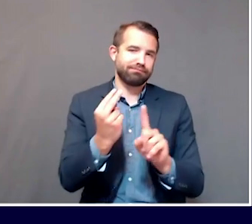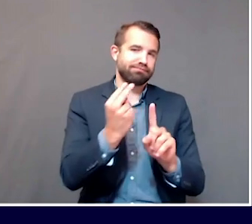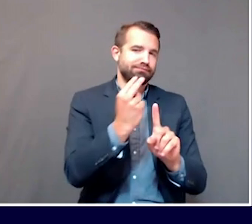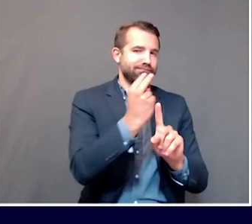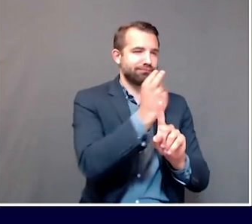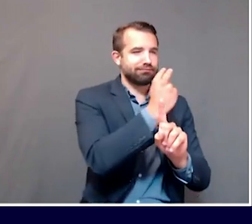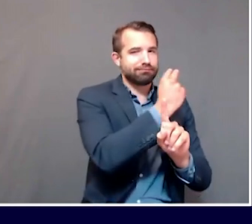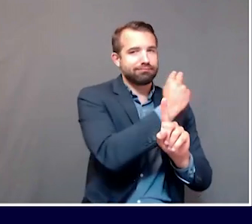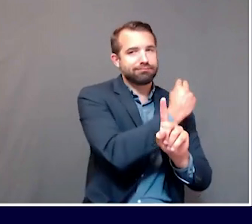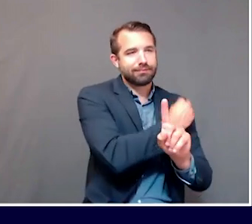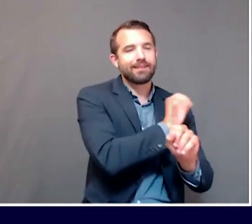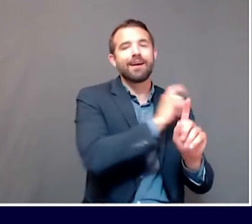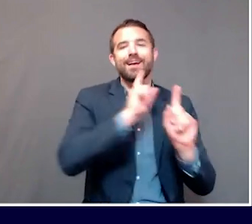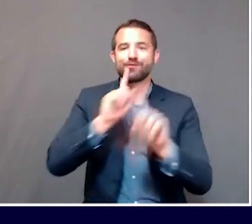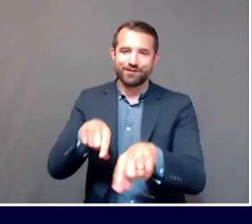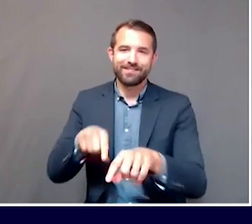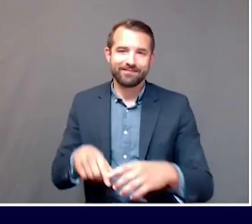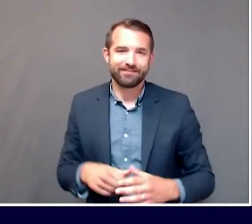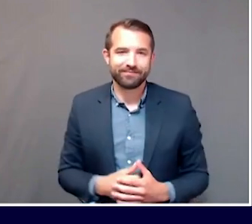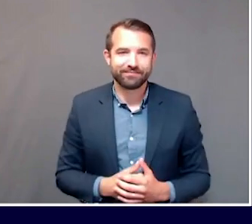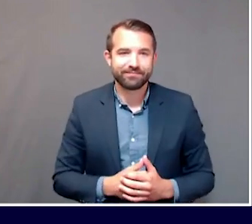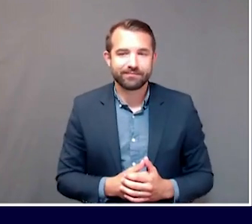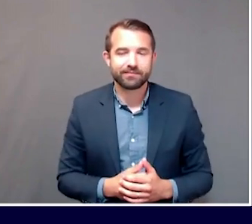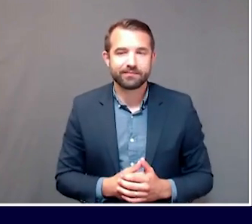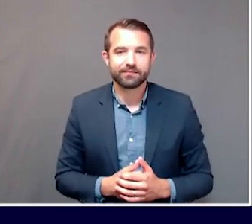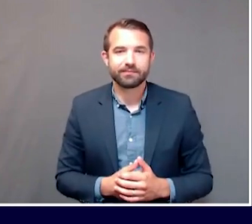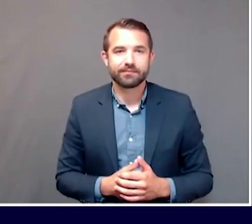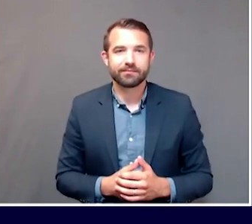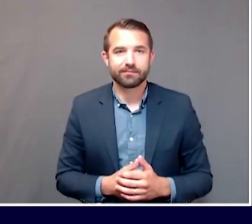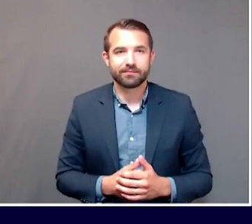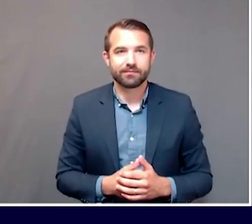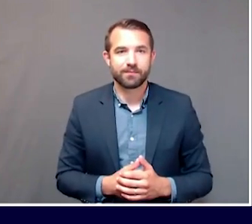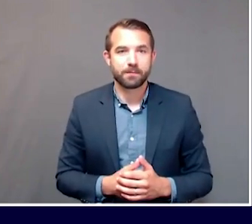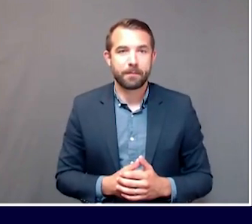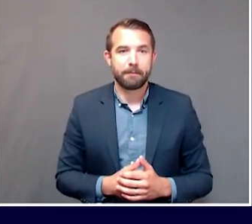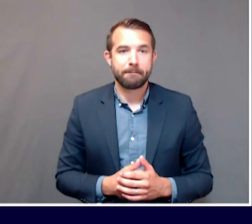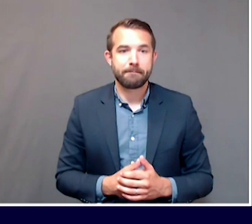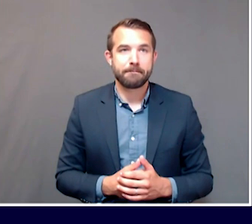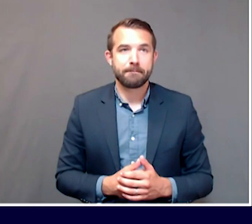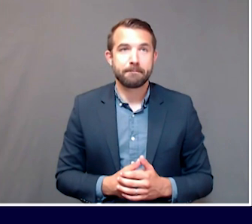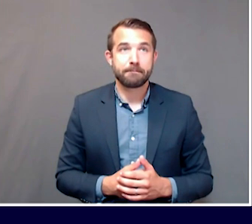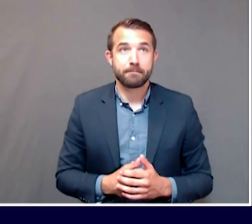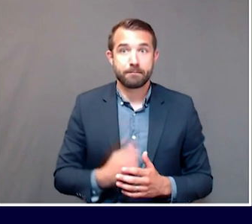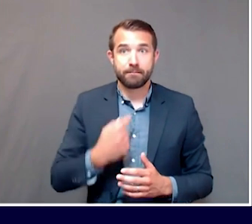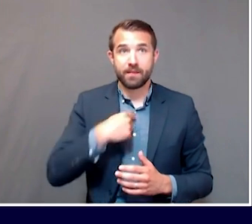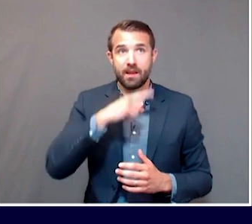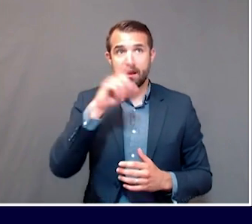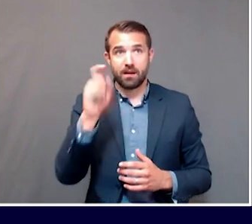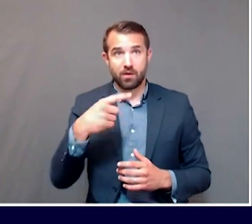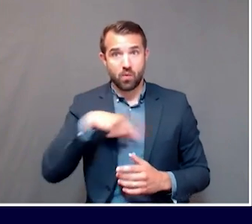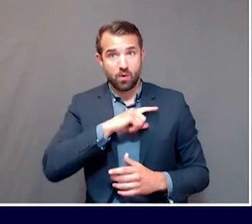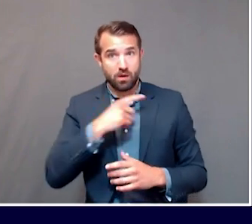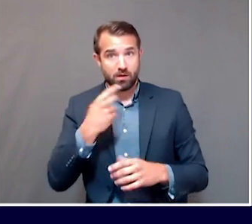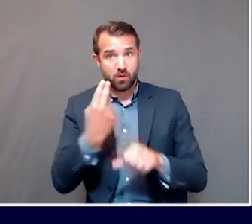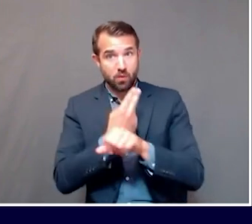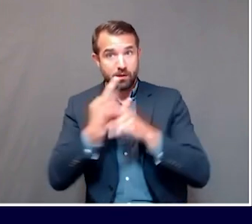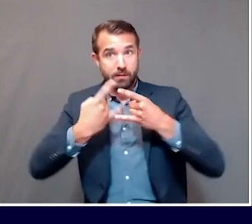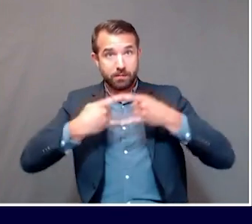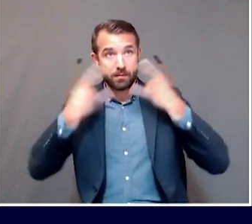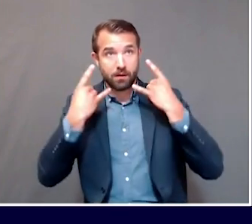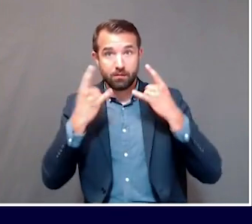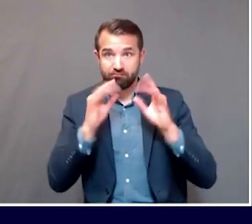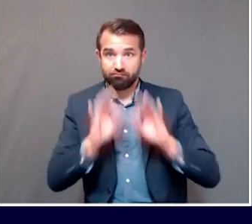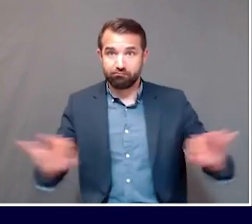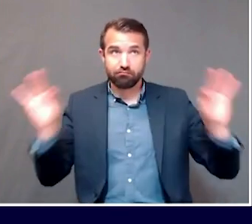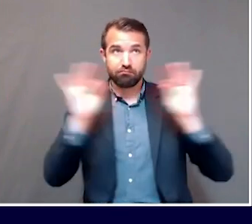the question is not whether we think masks are helpful or not. The question is, do we have all of the data in order